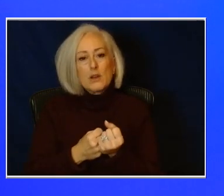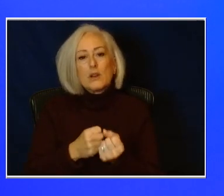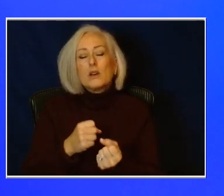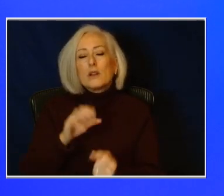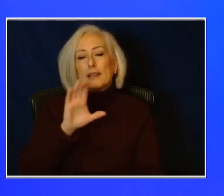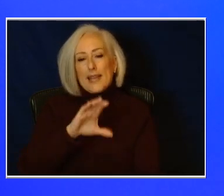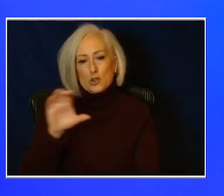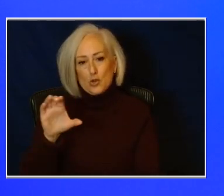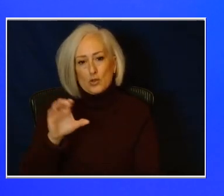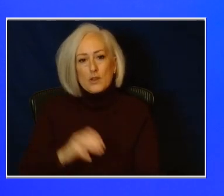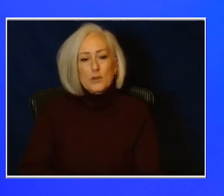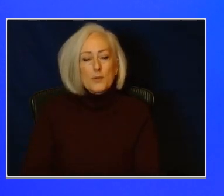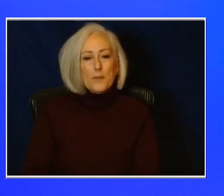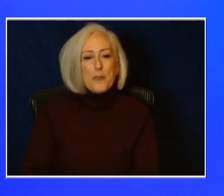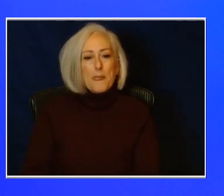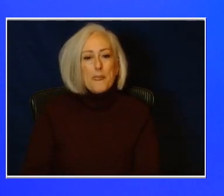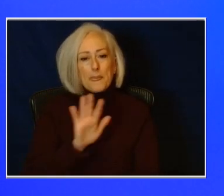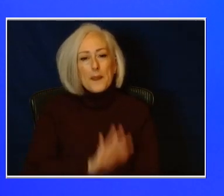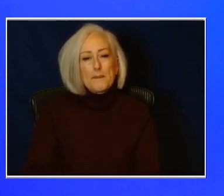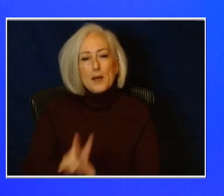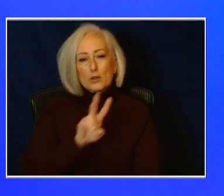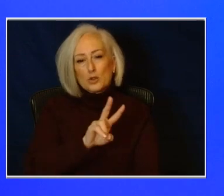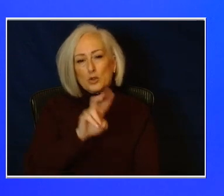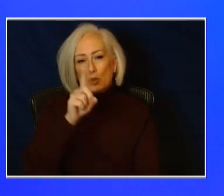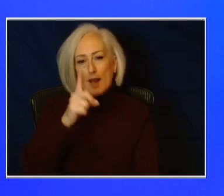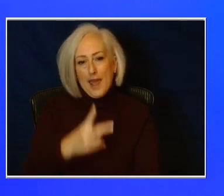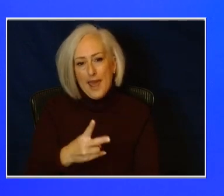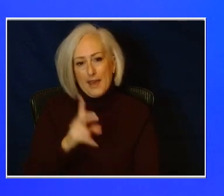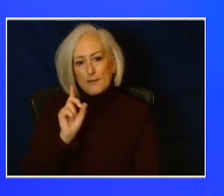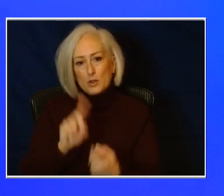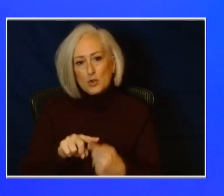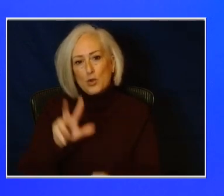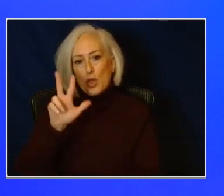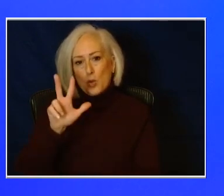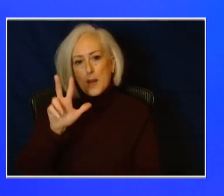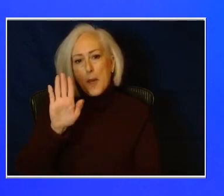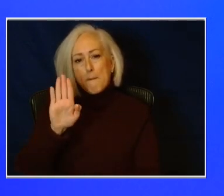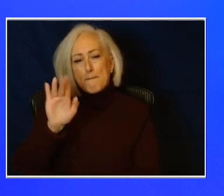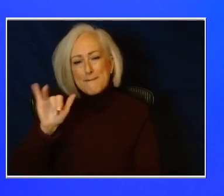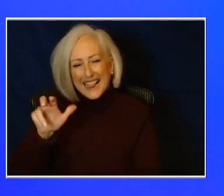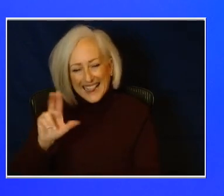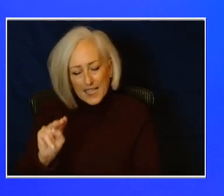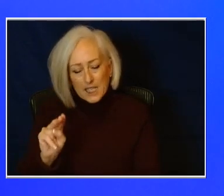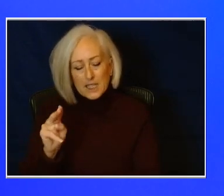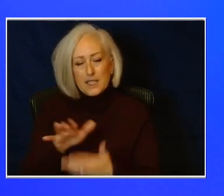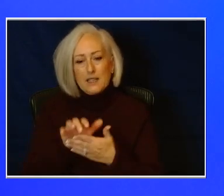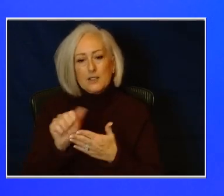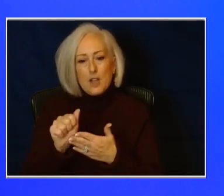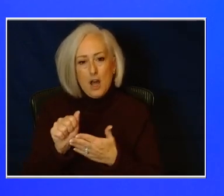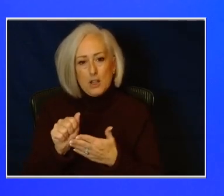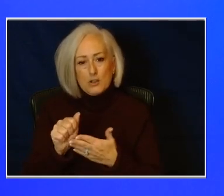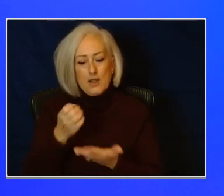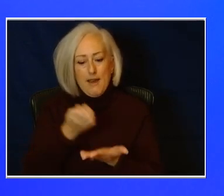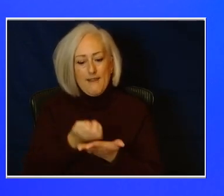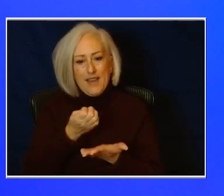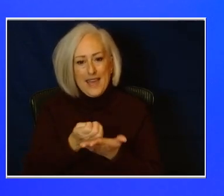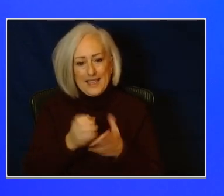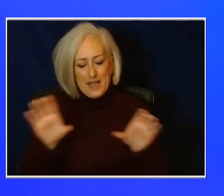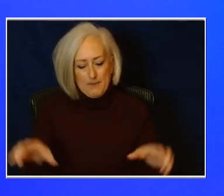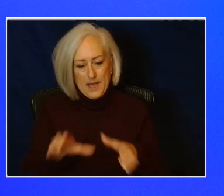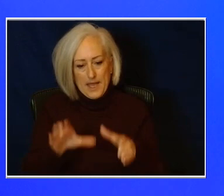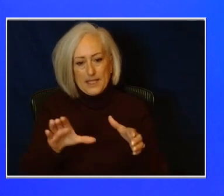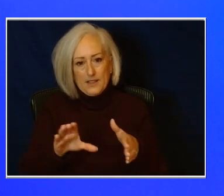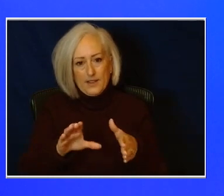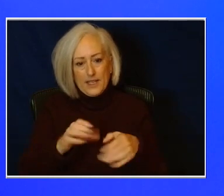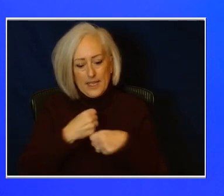roughly about $2.5 to $3 billion of economic activity has been generated